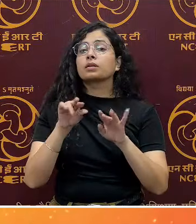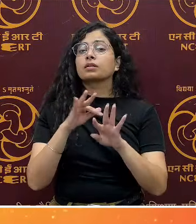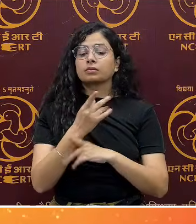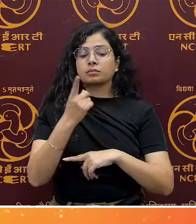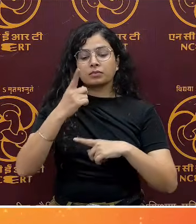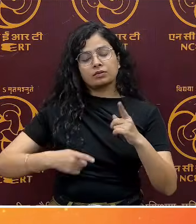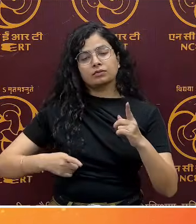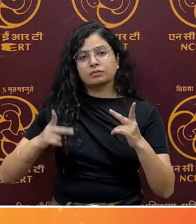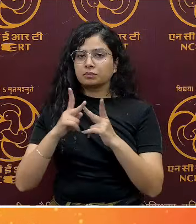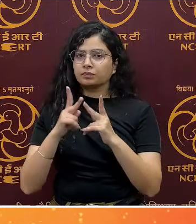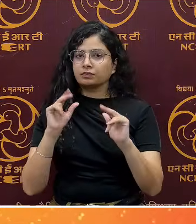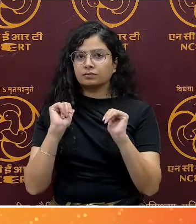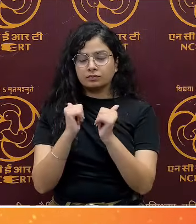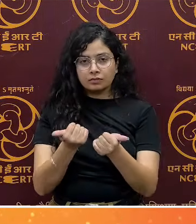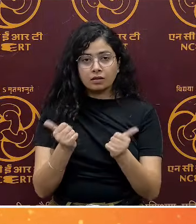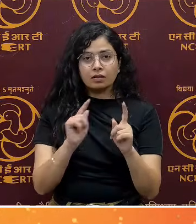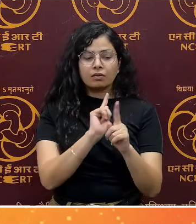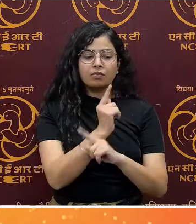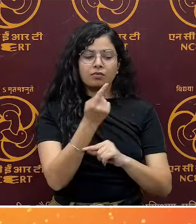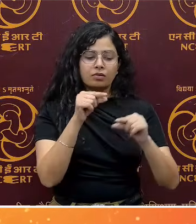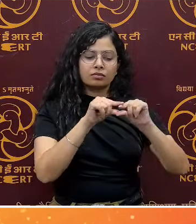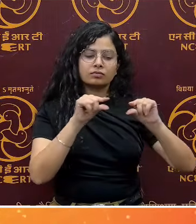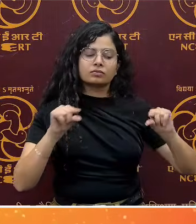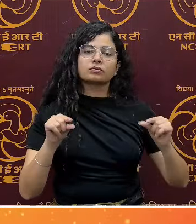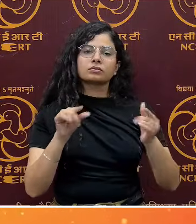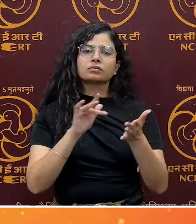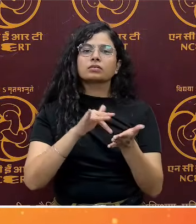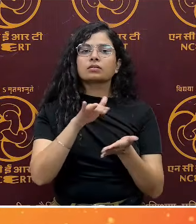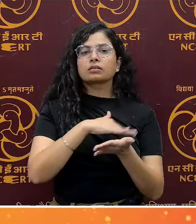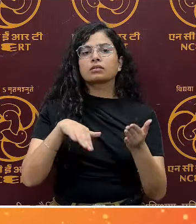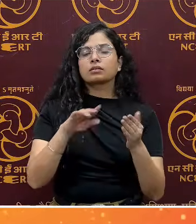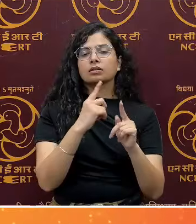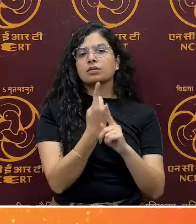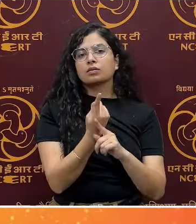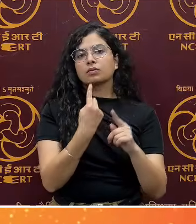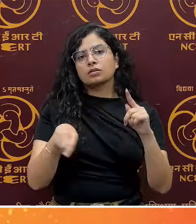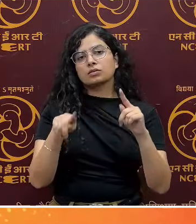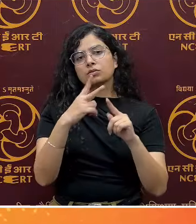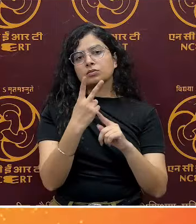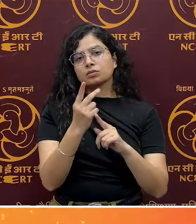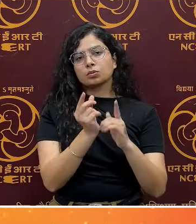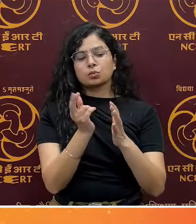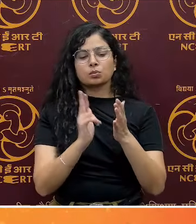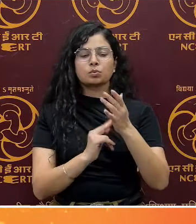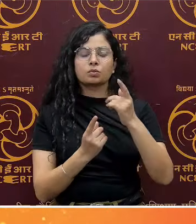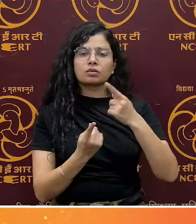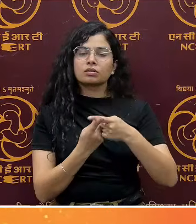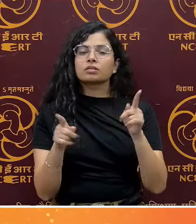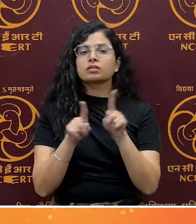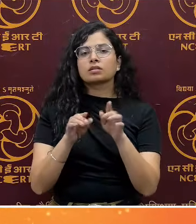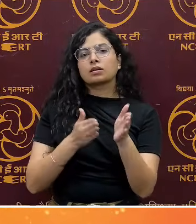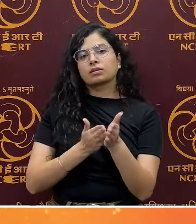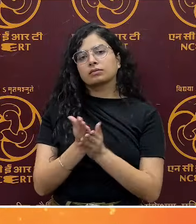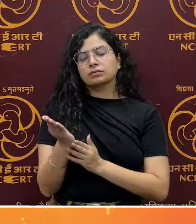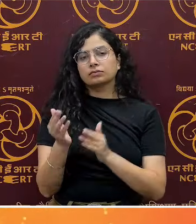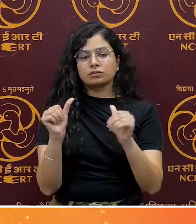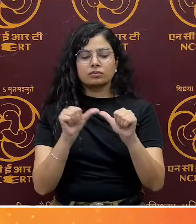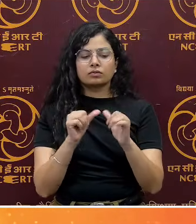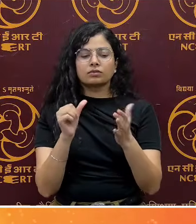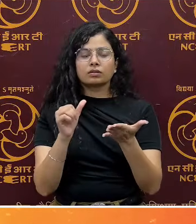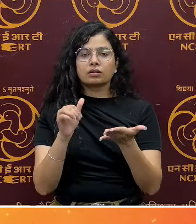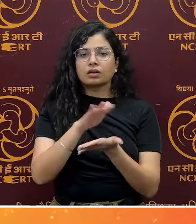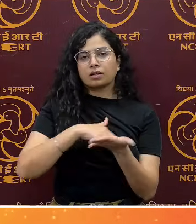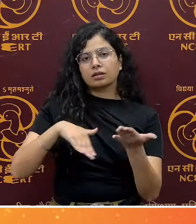calculate the area. Area of the first row is 1 square unit, area of the second row is 2 square units. Similarly, area of third